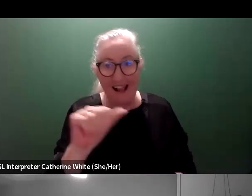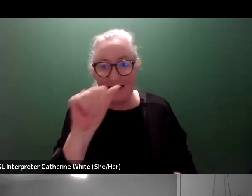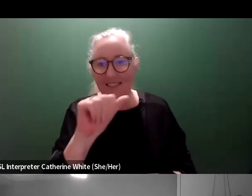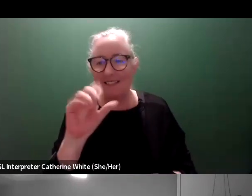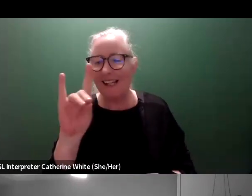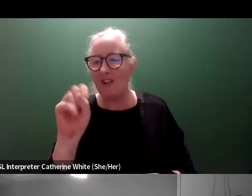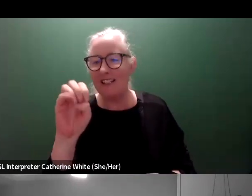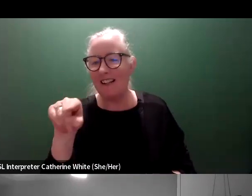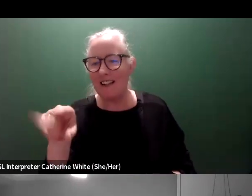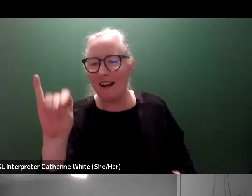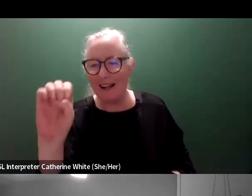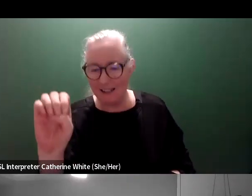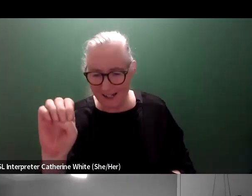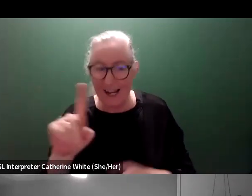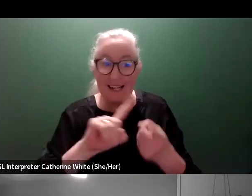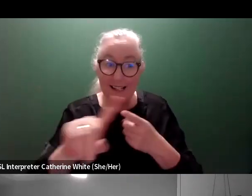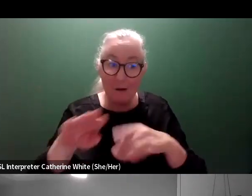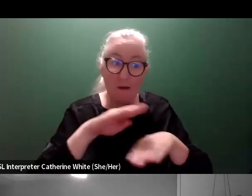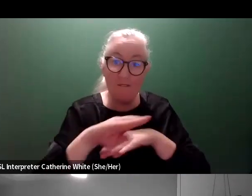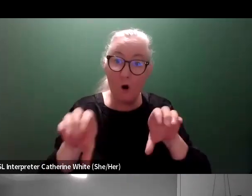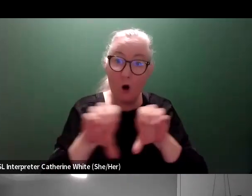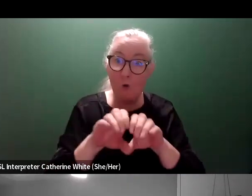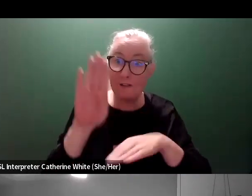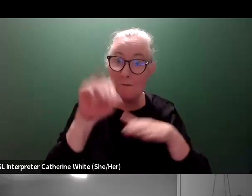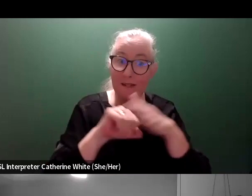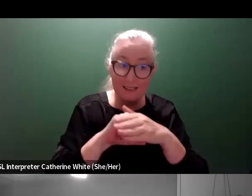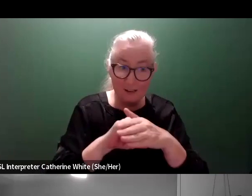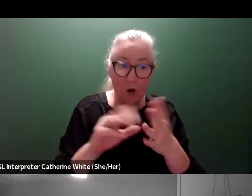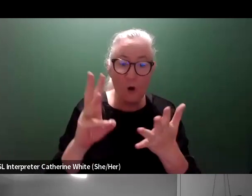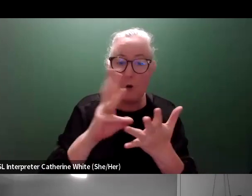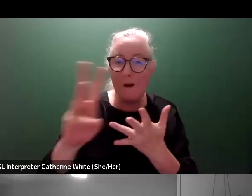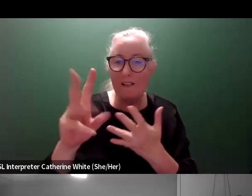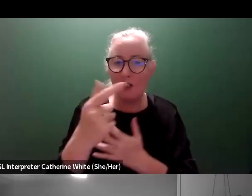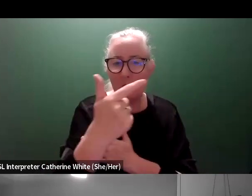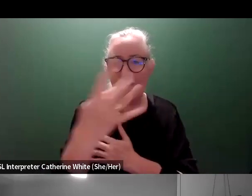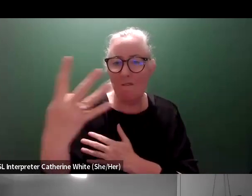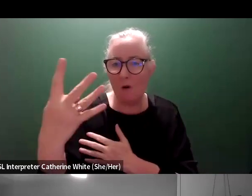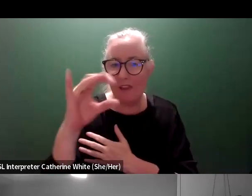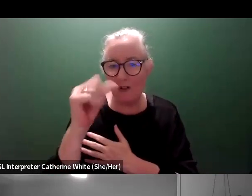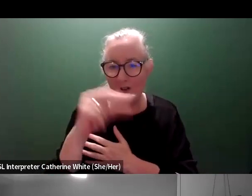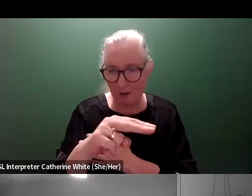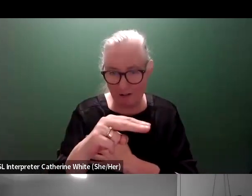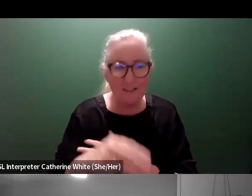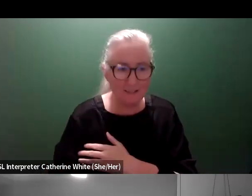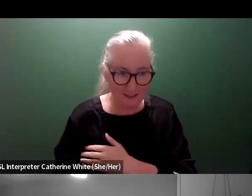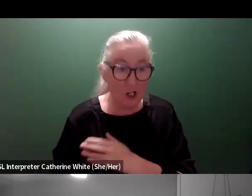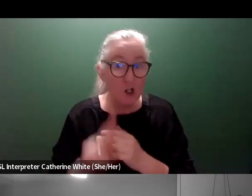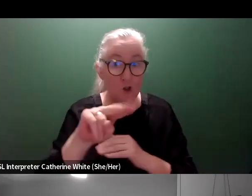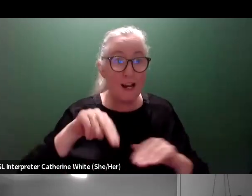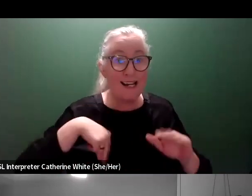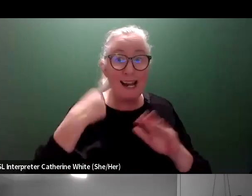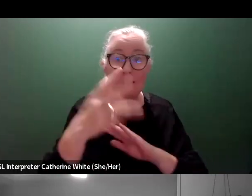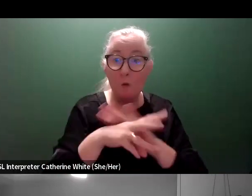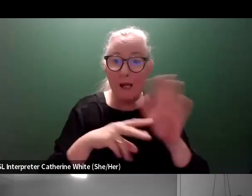national.consentpolicy@hse.ie, and please send them before close of business on Wednesday, the 24th of January. Next week, we plan